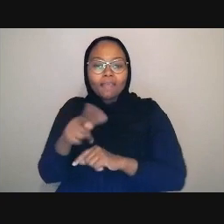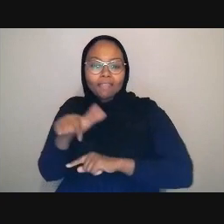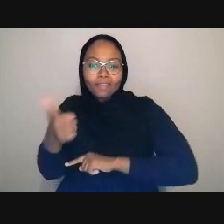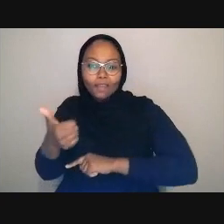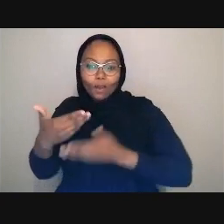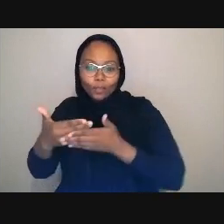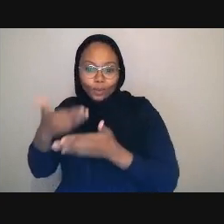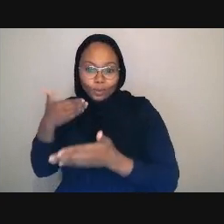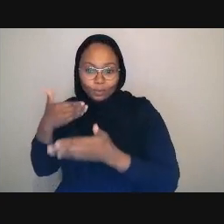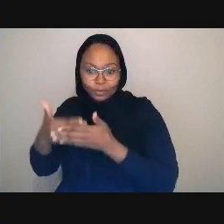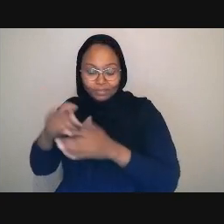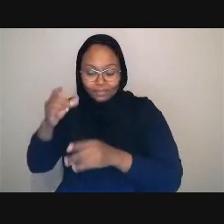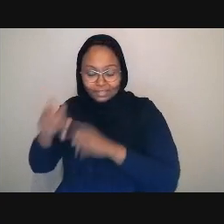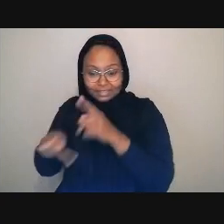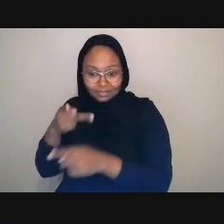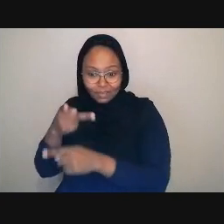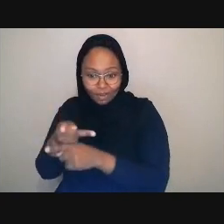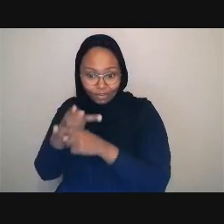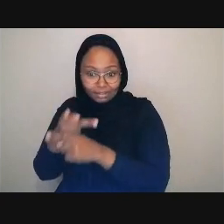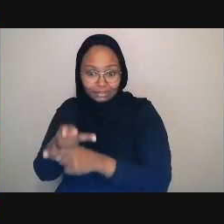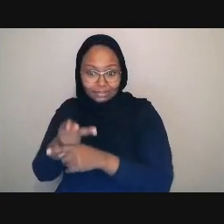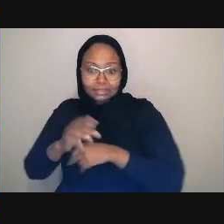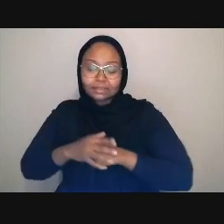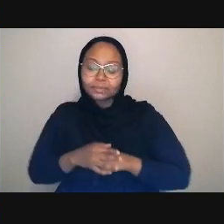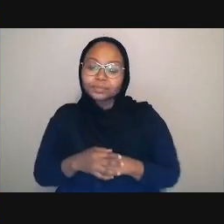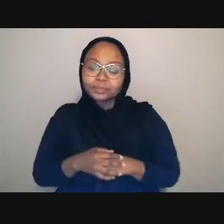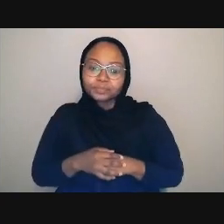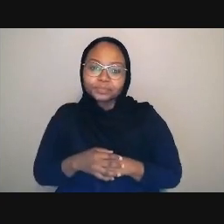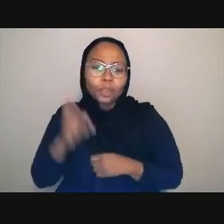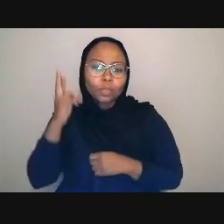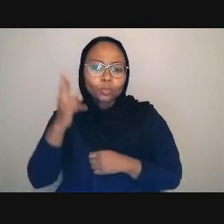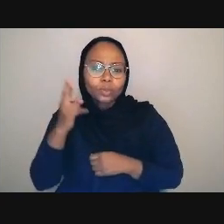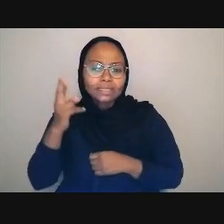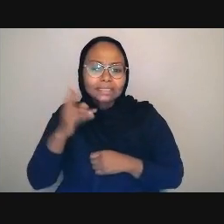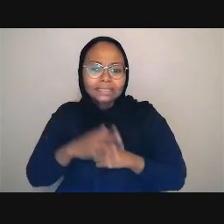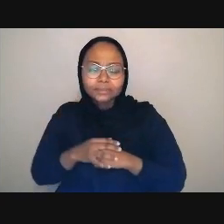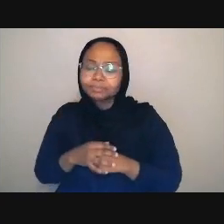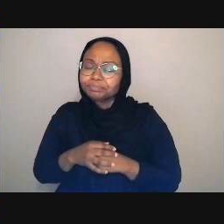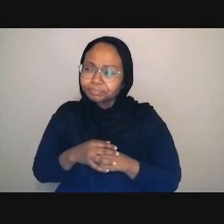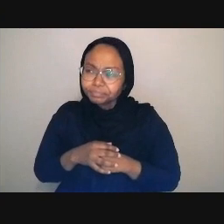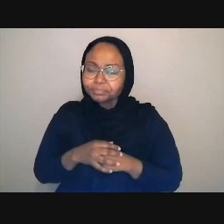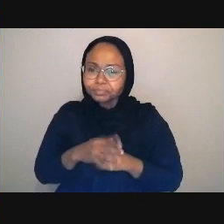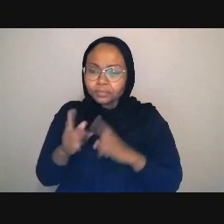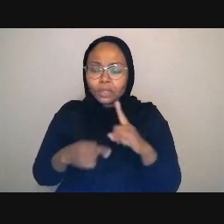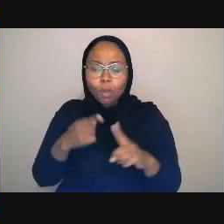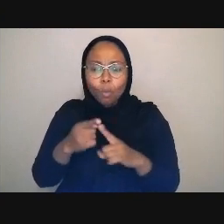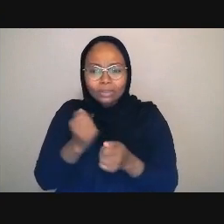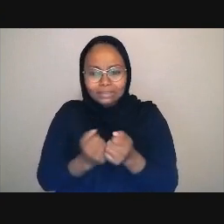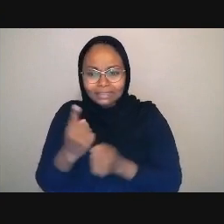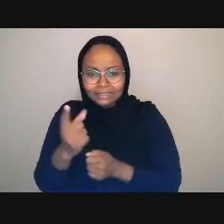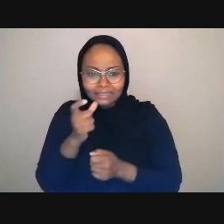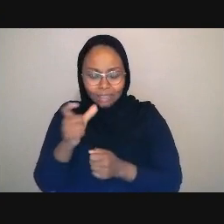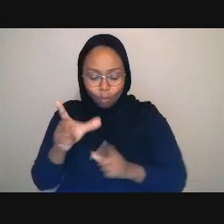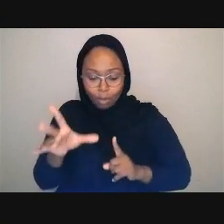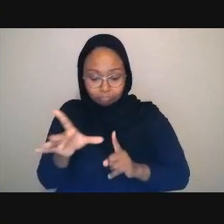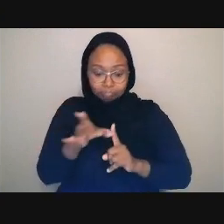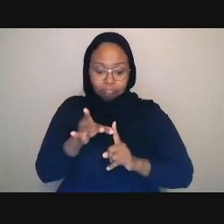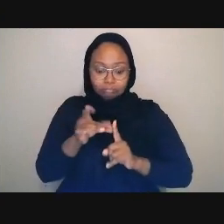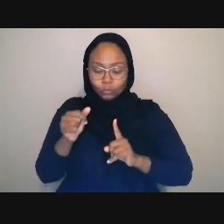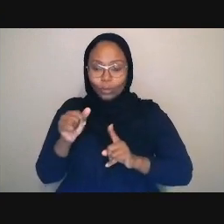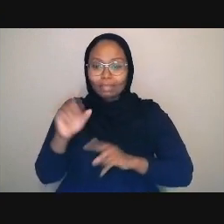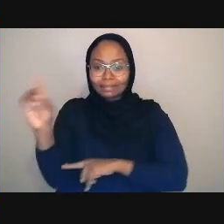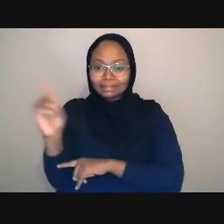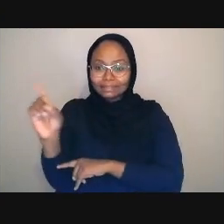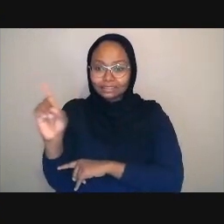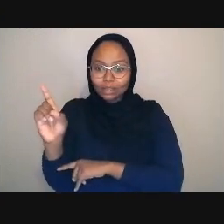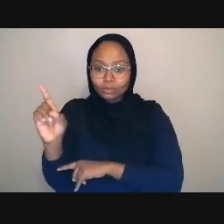preceding variants that we had to deal with. The reason is that when someone gets infected with the Delta variant, the